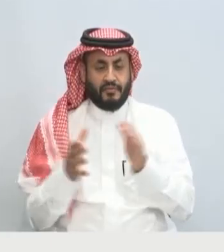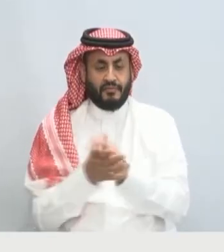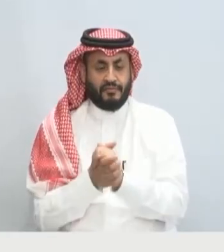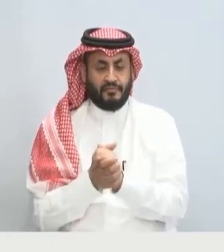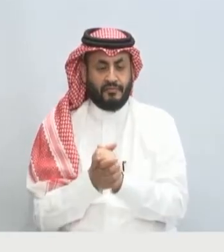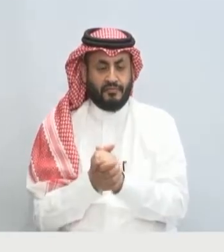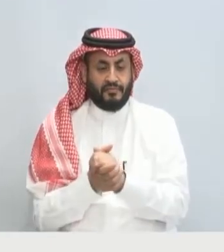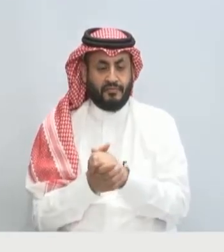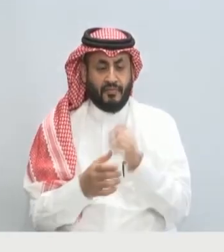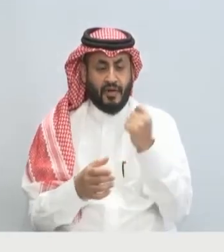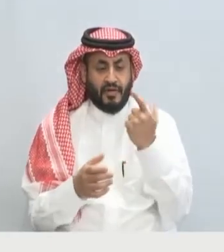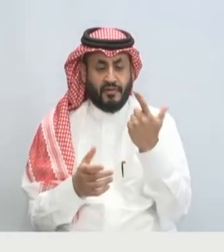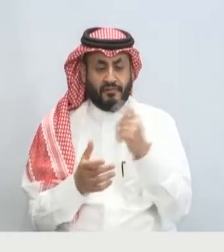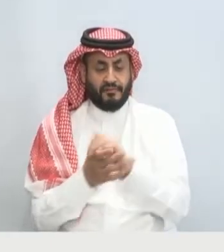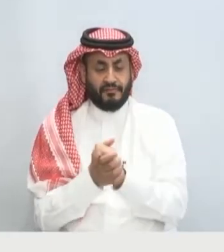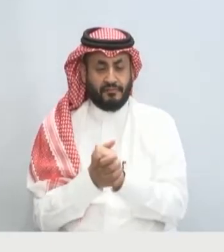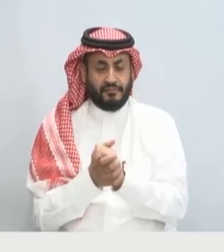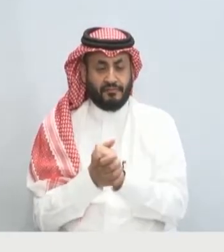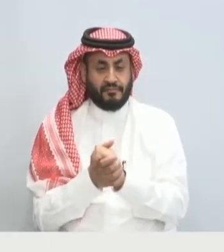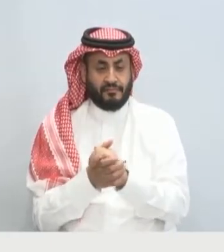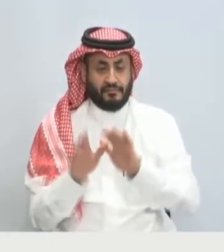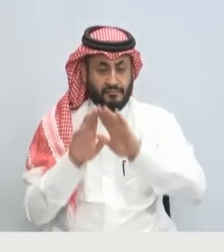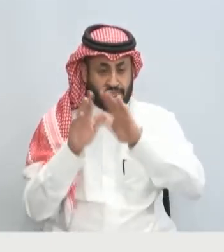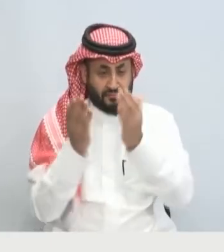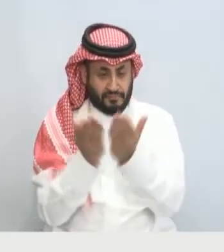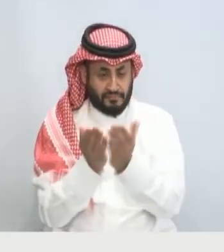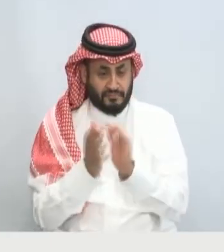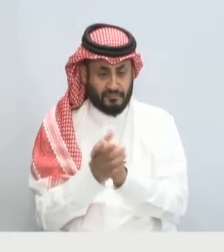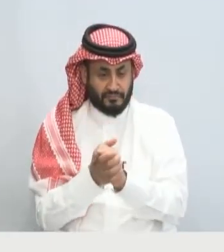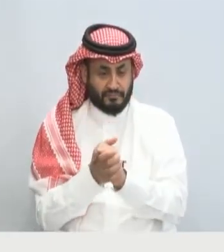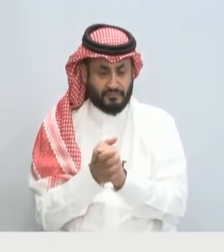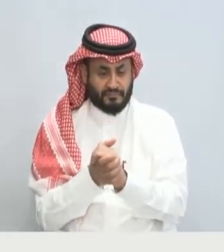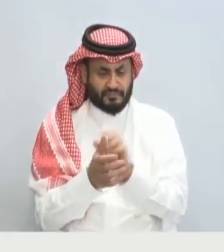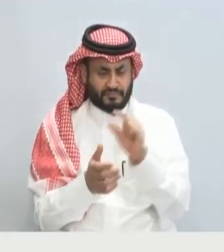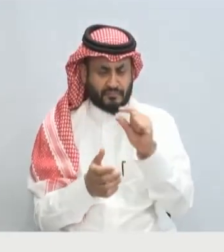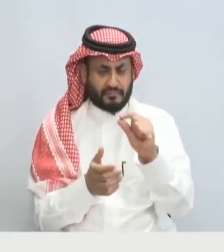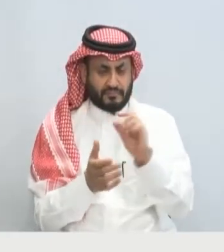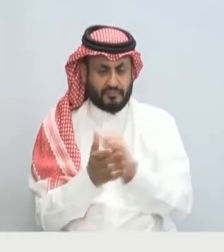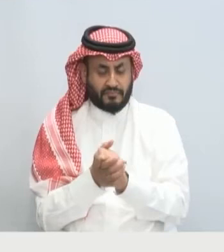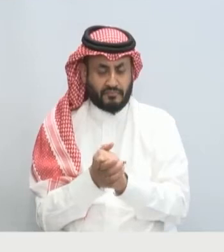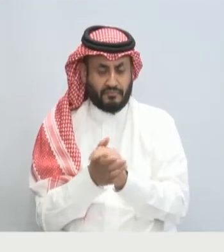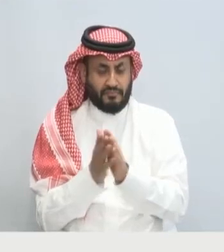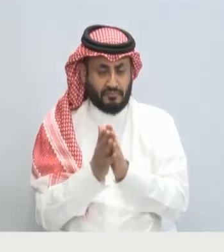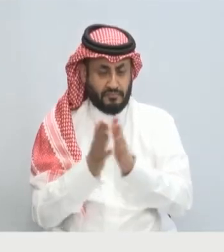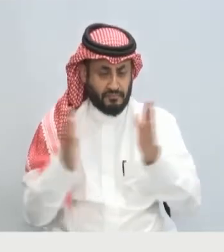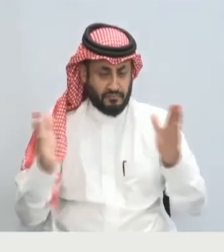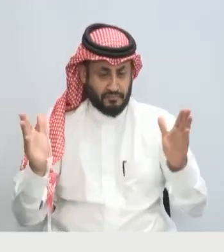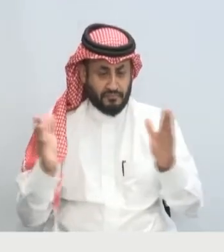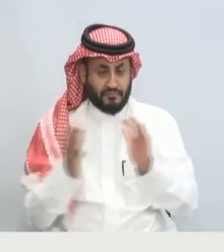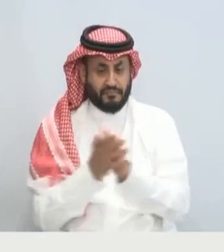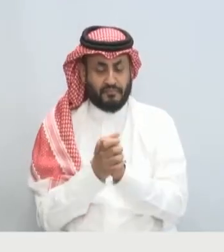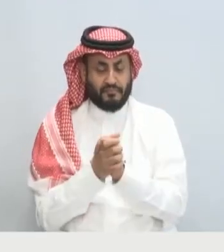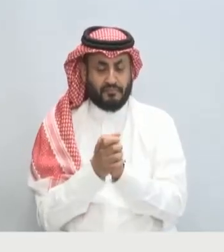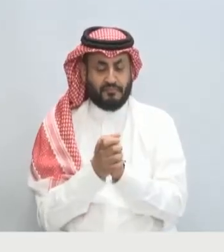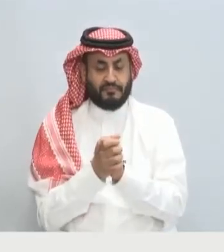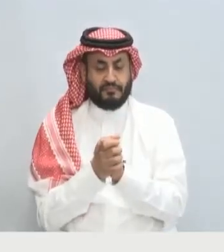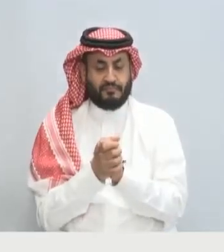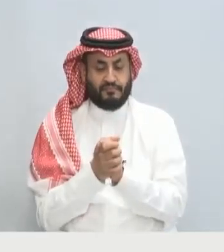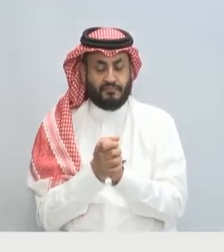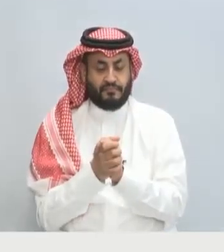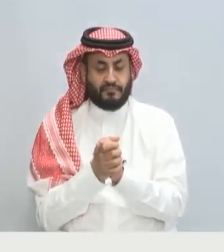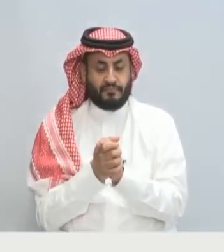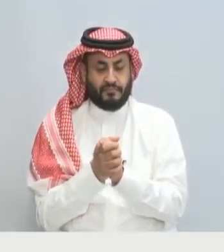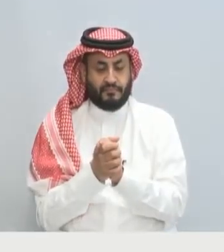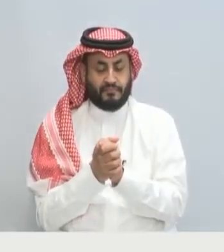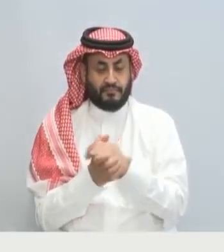cold, fresh, round, small, and big. So